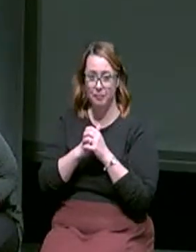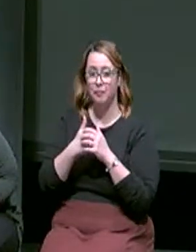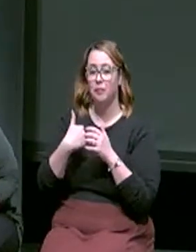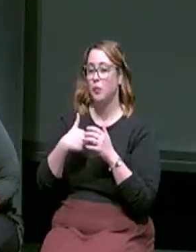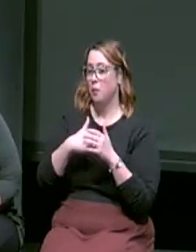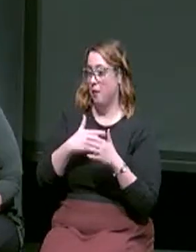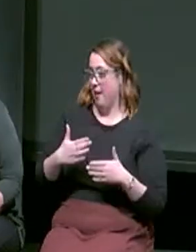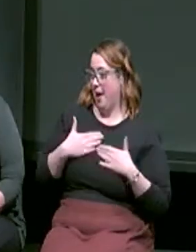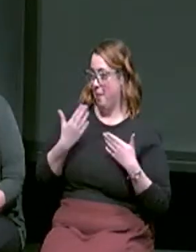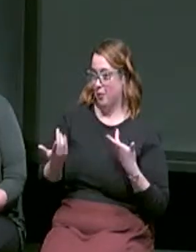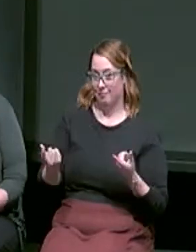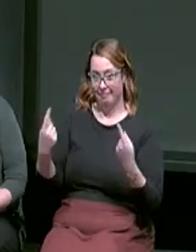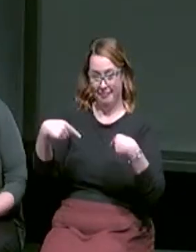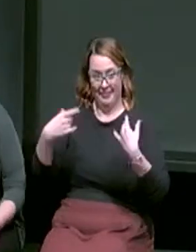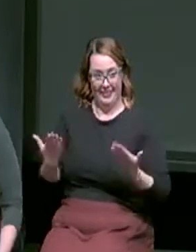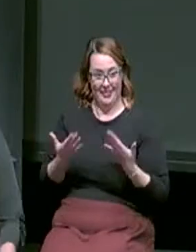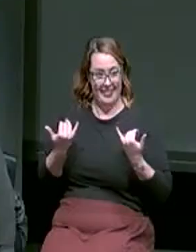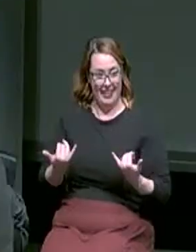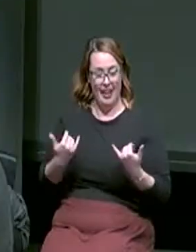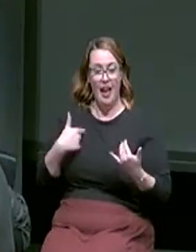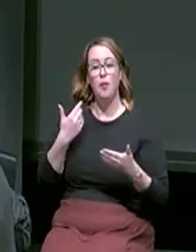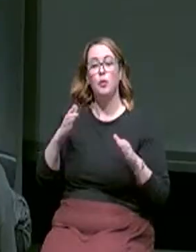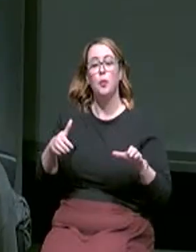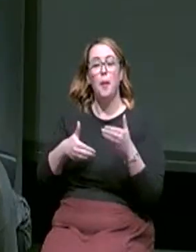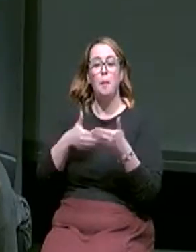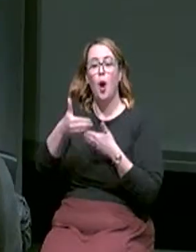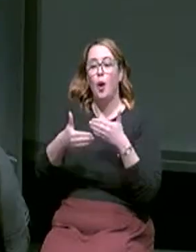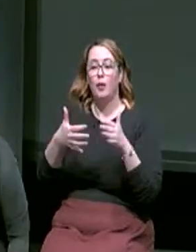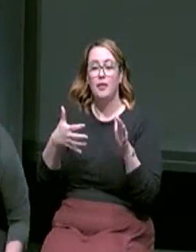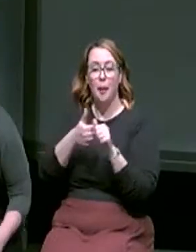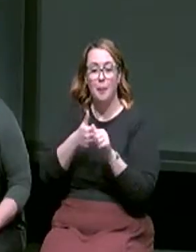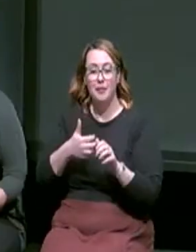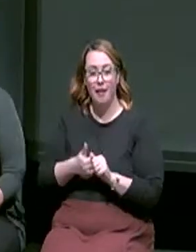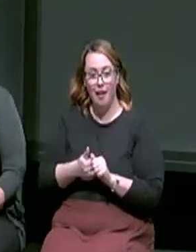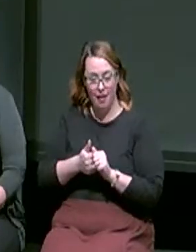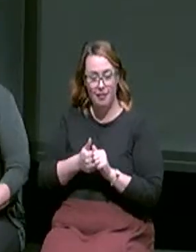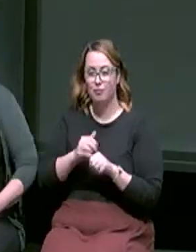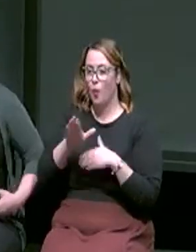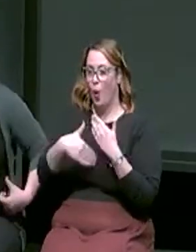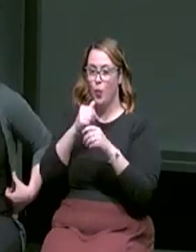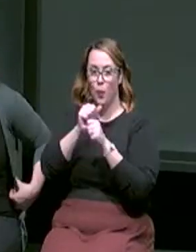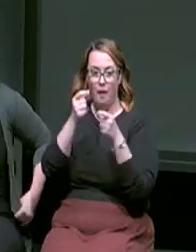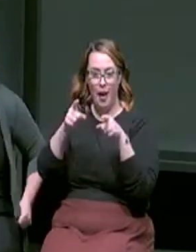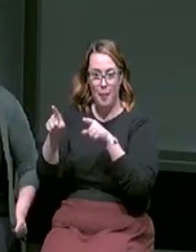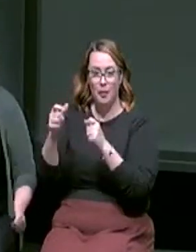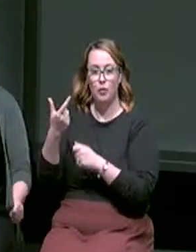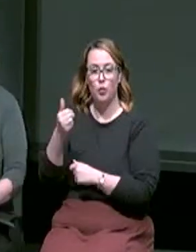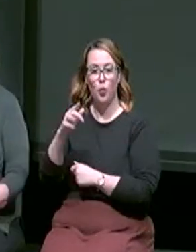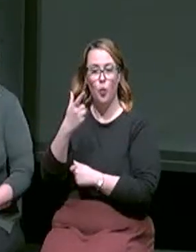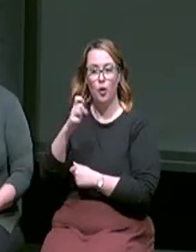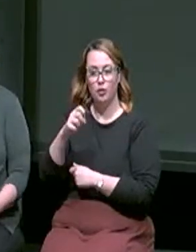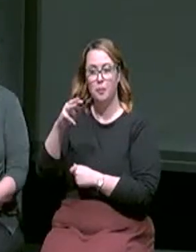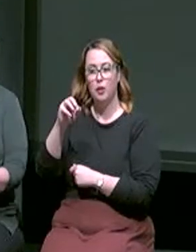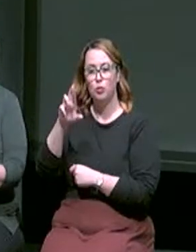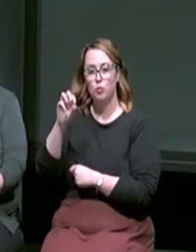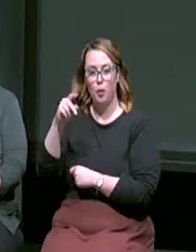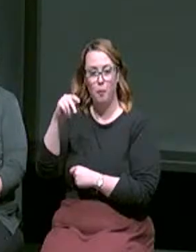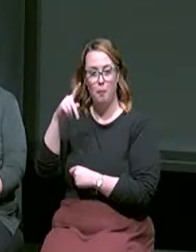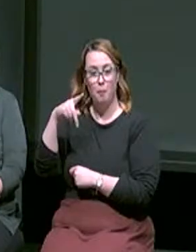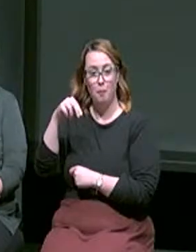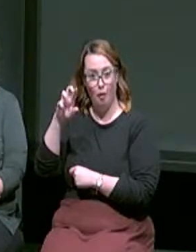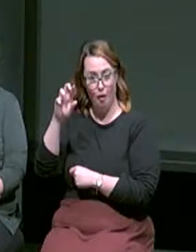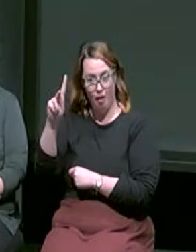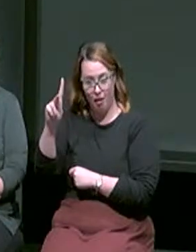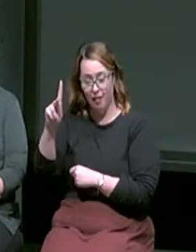We are happy that you are joining us. We're doing a progress update on all the work that's happening at the Gorge Metro Park as